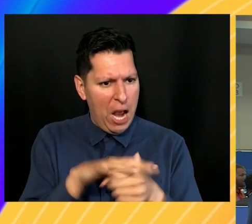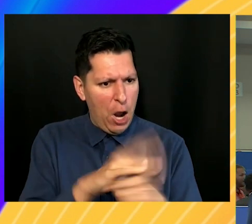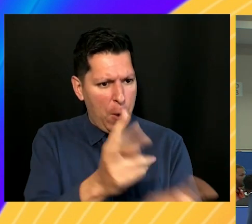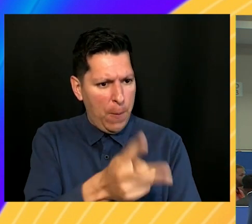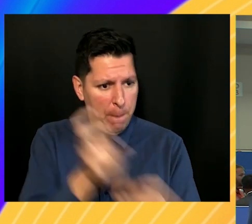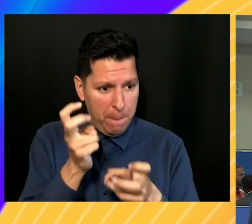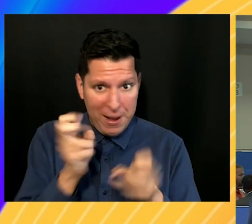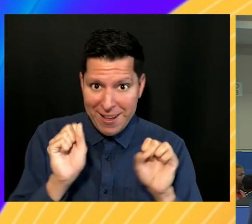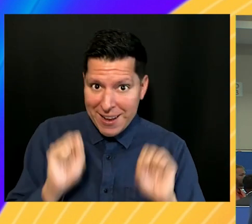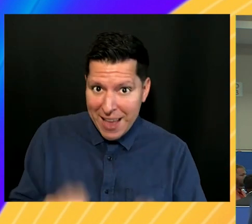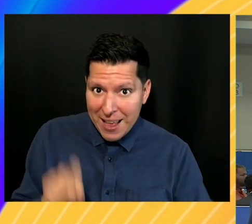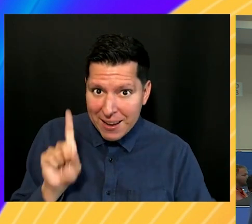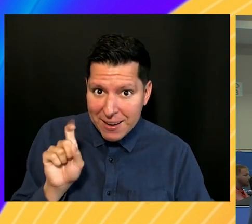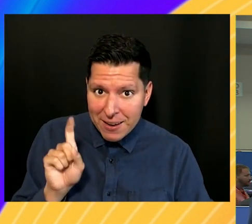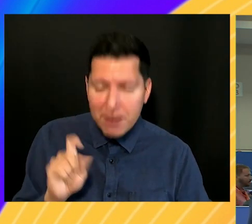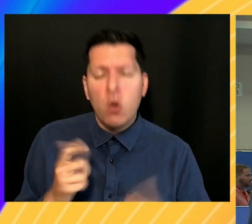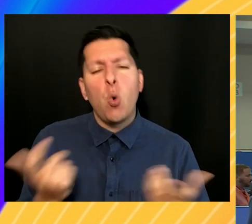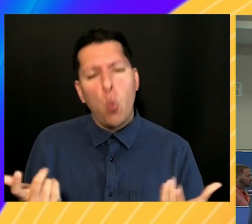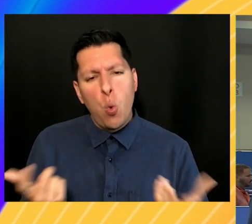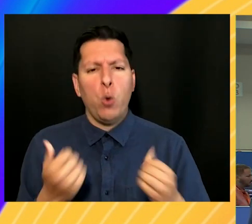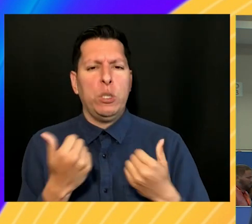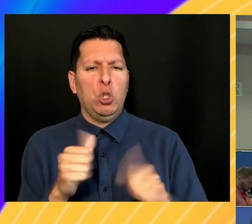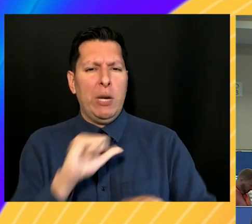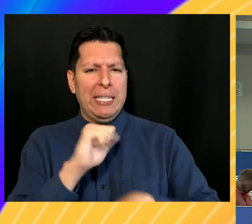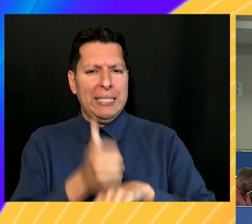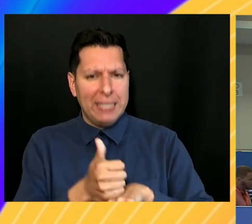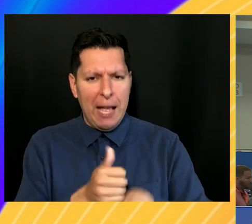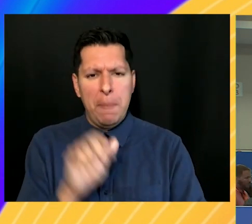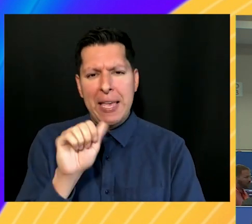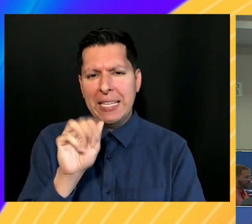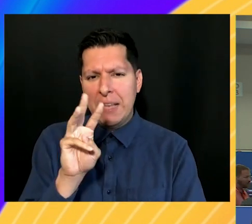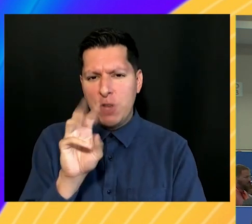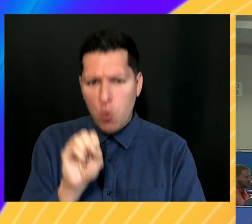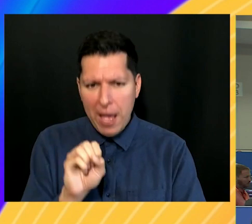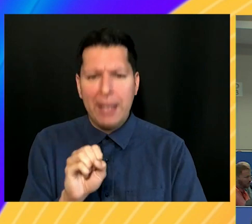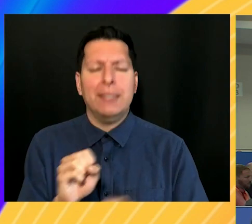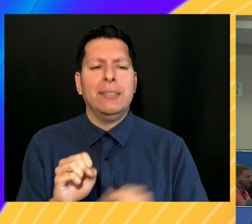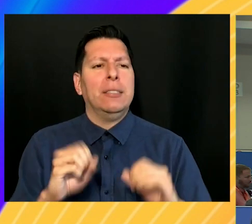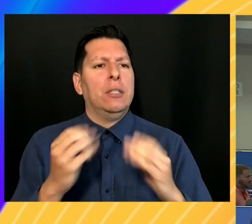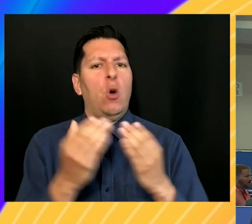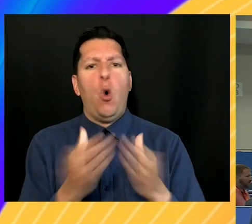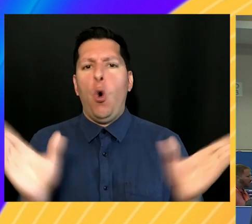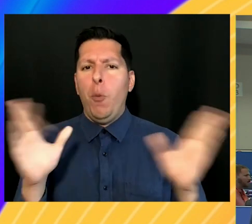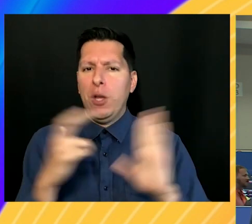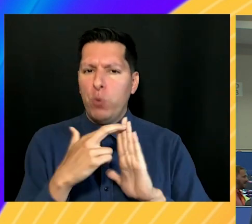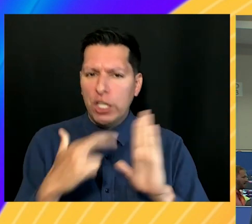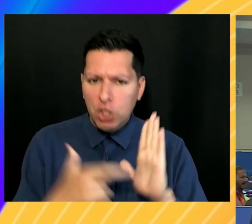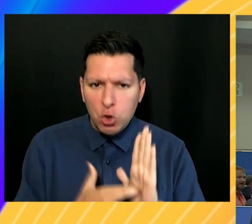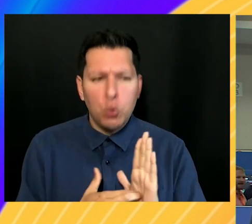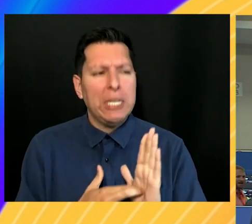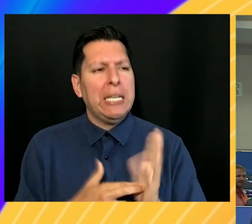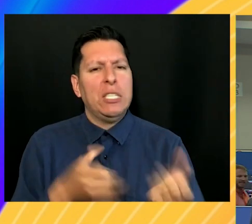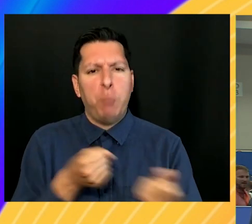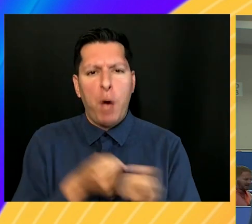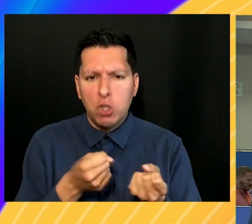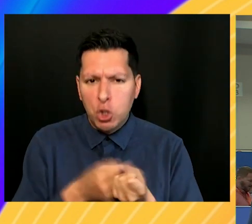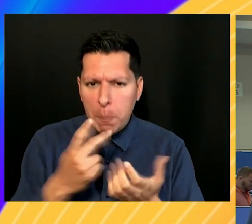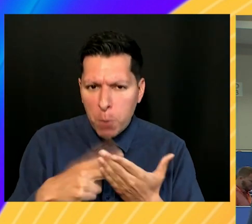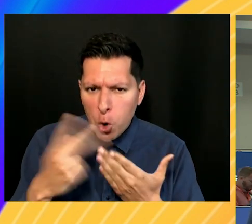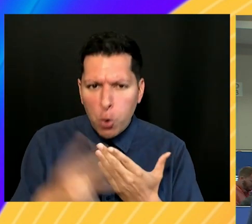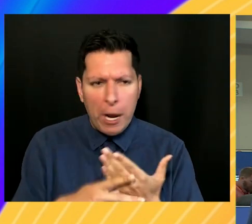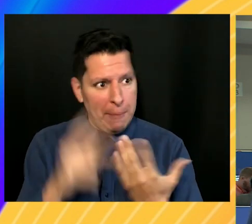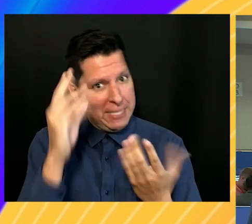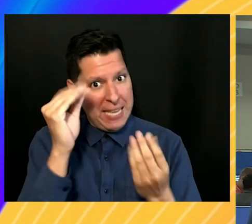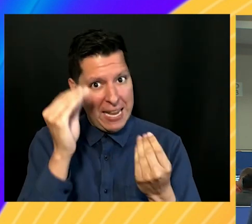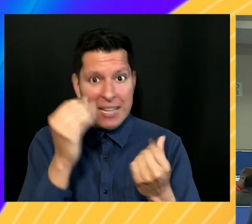bit of that using the registry of open data on AWS and with support from the AWS Open Data Sponsorship Program. We try and lower